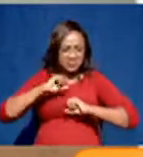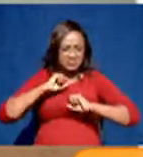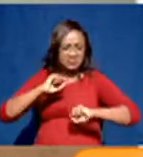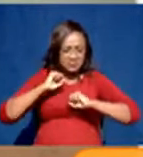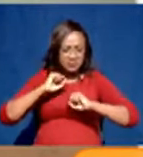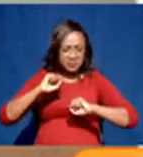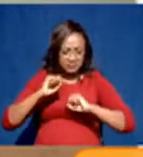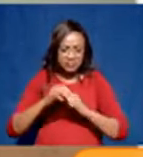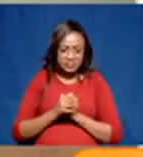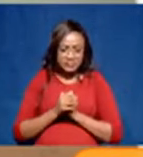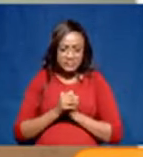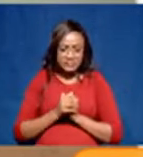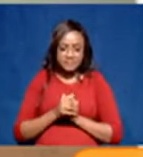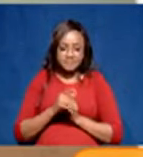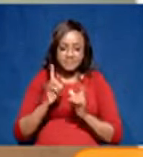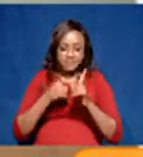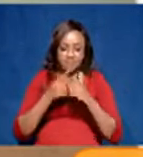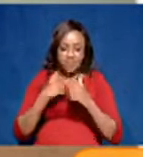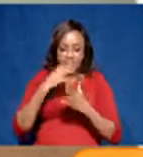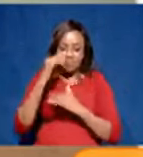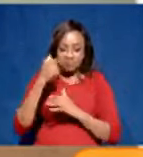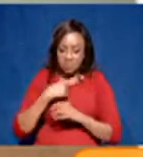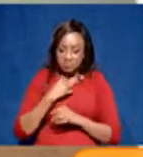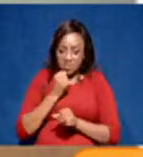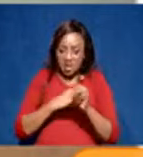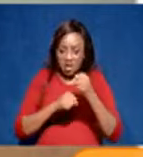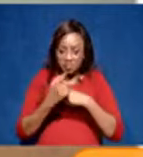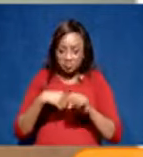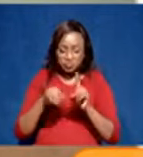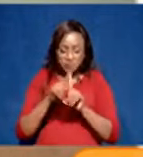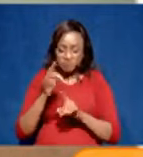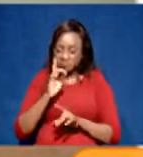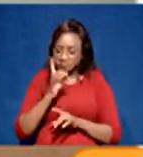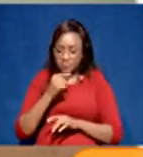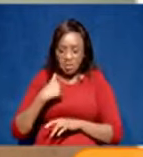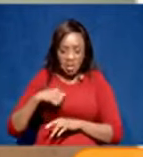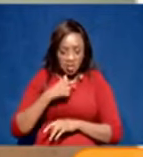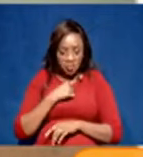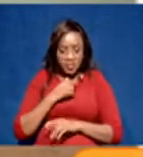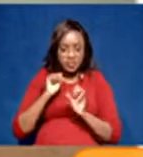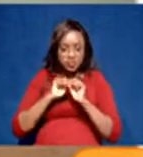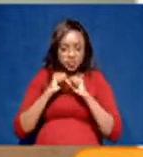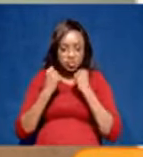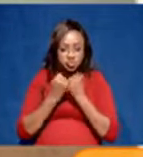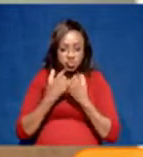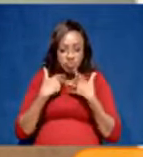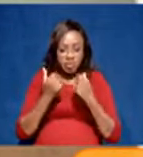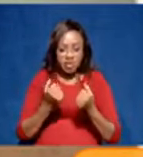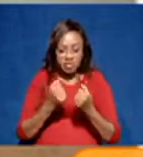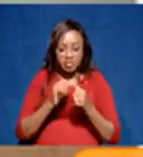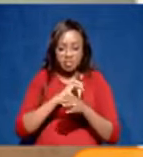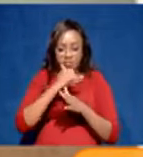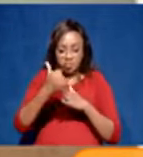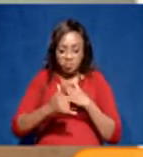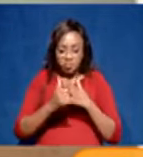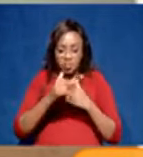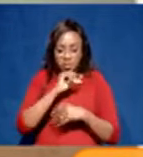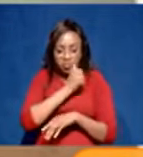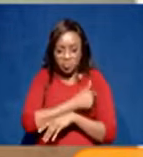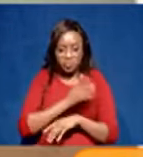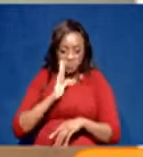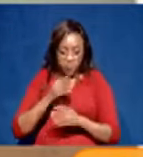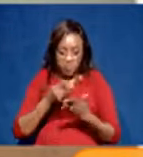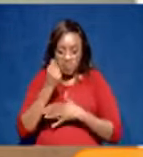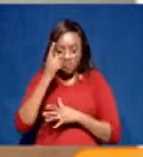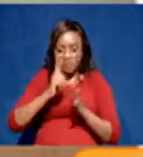then you are expected to meet the difference. As Social Health Authority, we'll pay the one that we have defined. If we have defined that it is 500